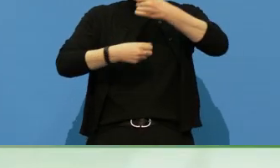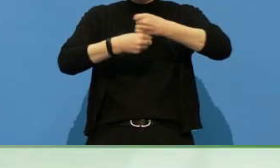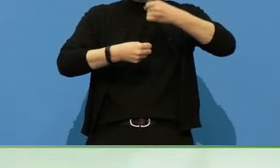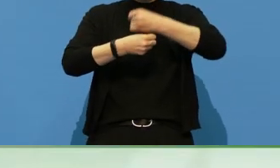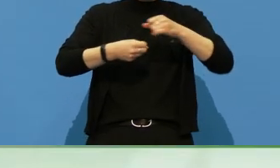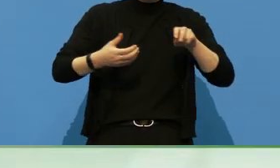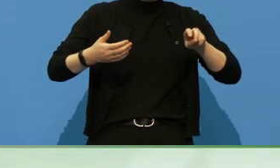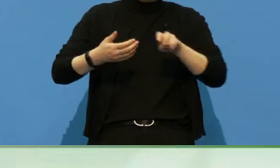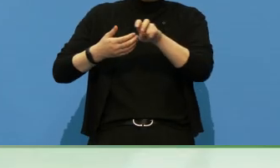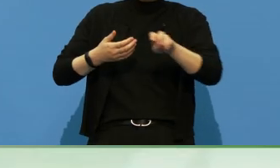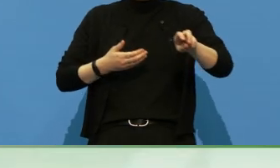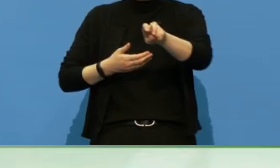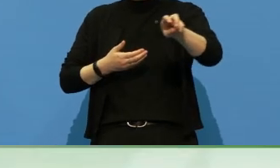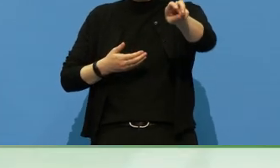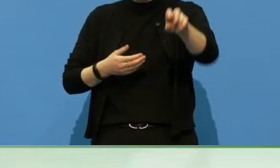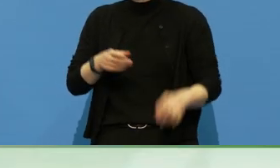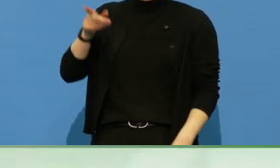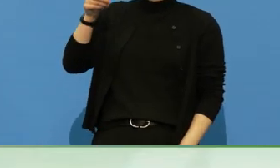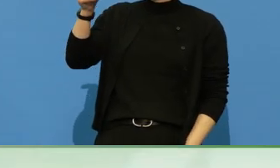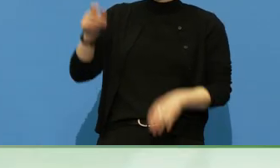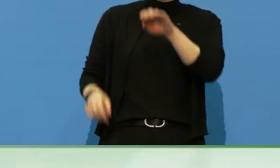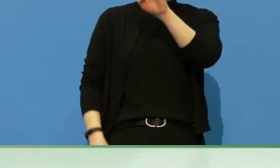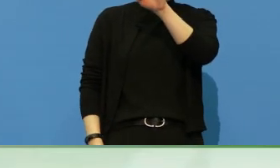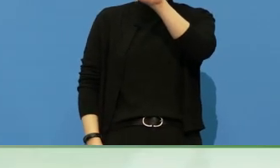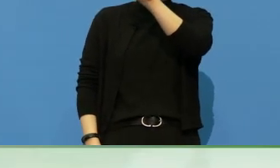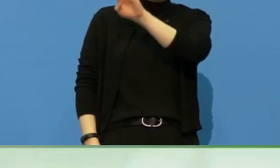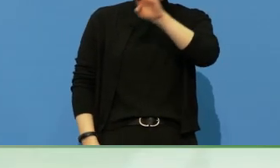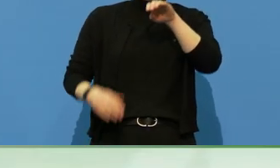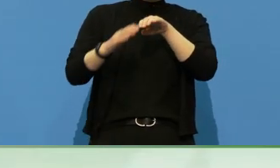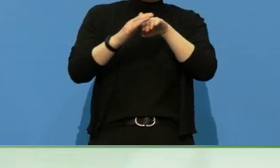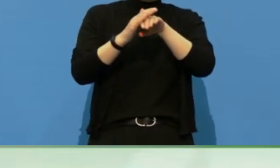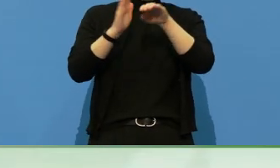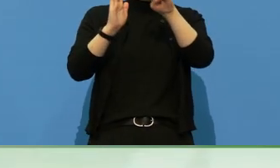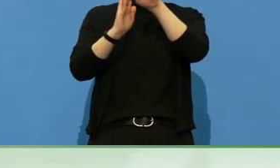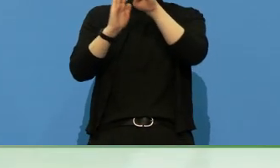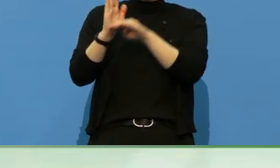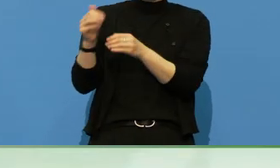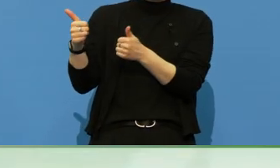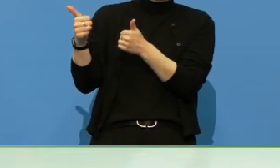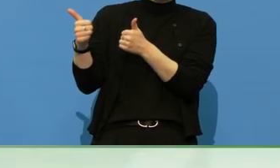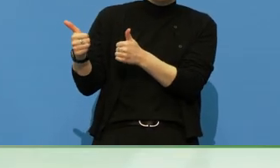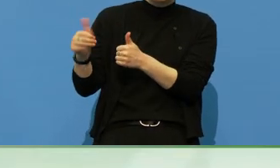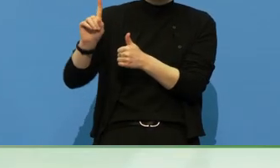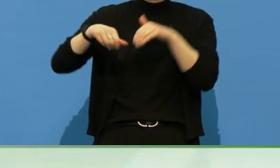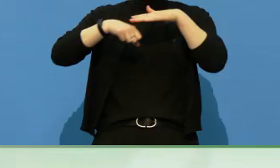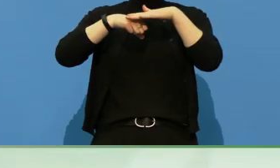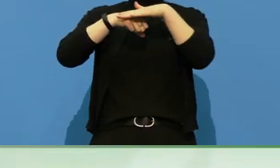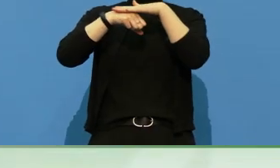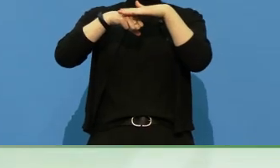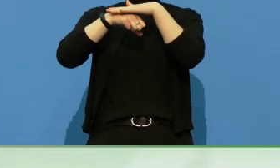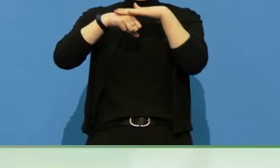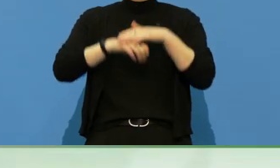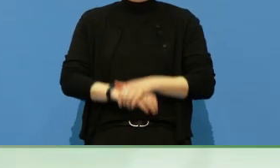Accessibility Act is a great thing, but it's just a beginning. because lot of companies